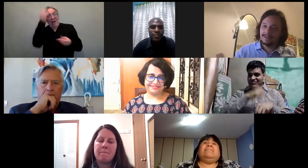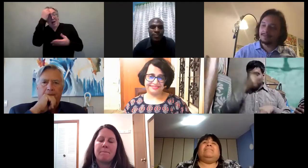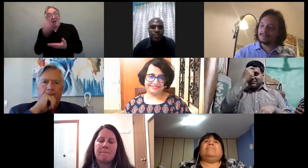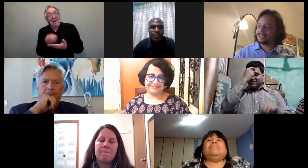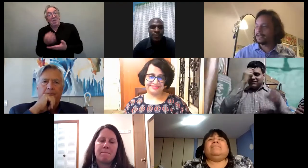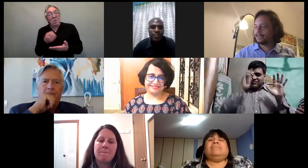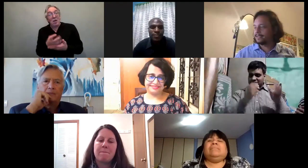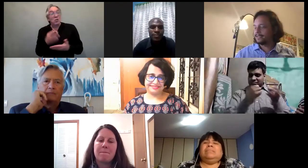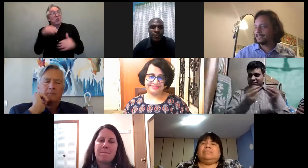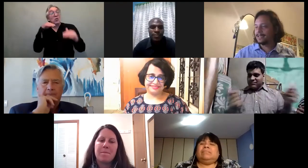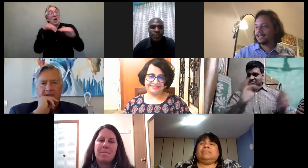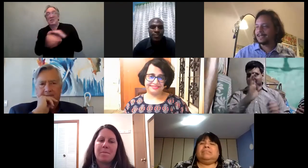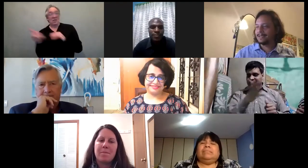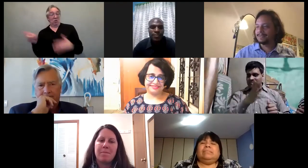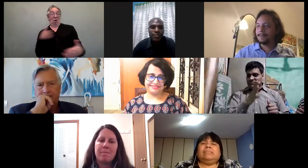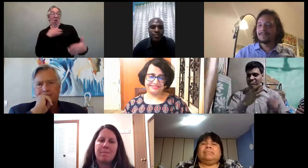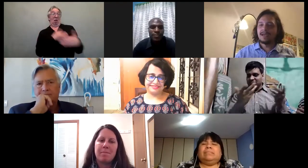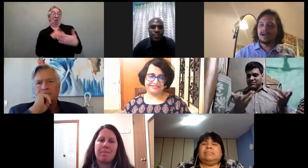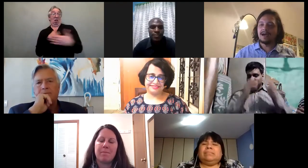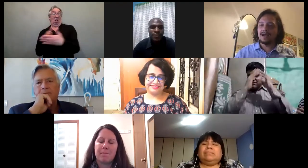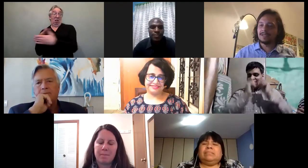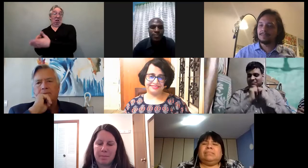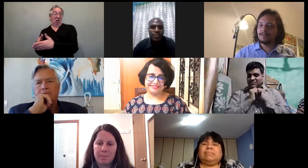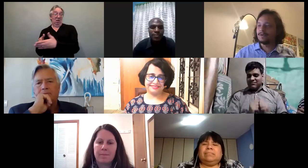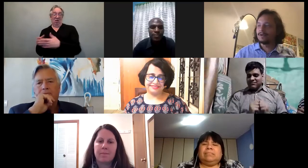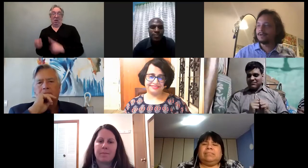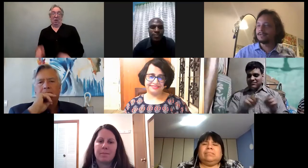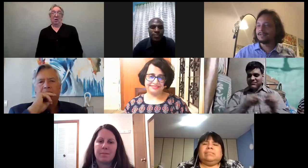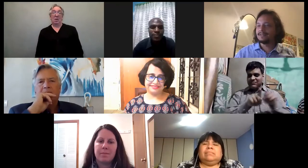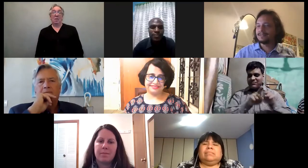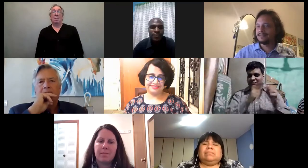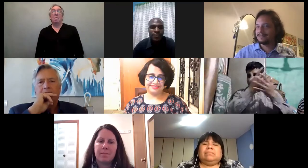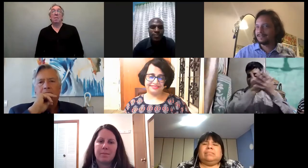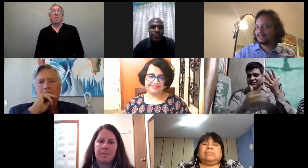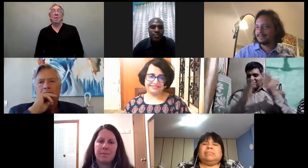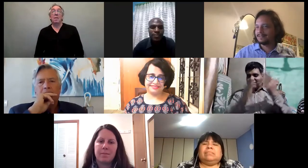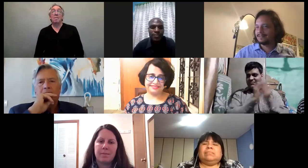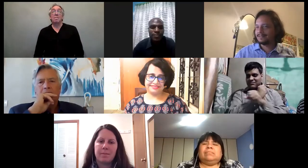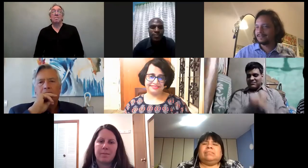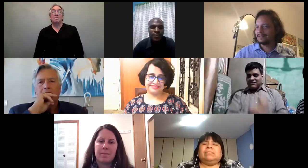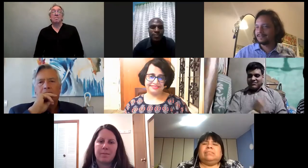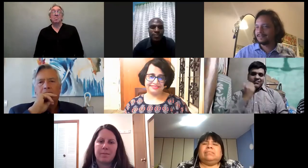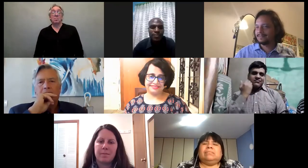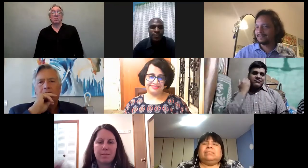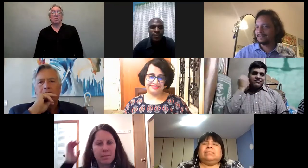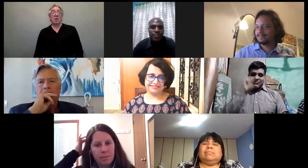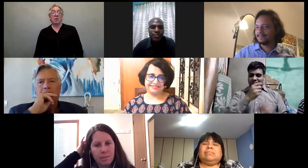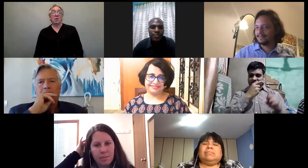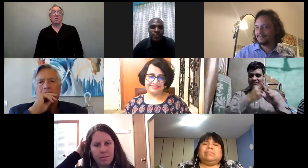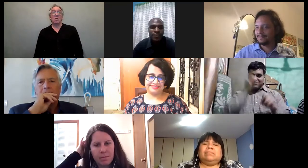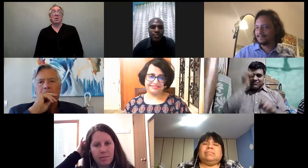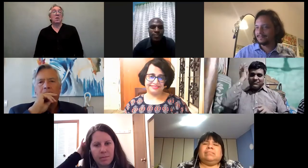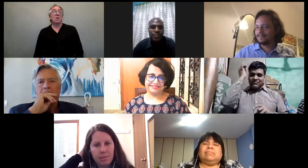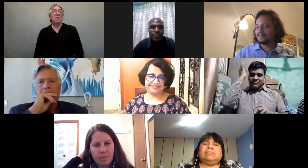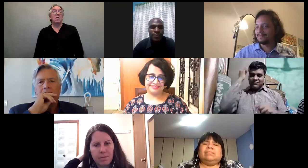facing, particularly in these last times. I will keep During the pandemic situation, it's very difficult because we are stuck at home.